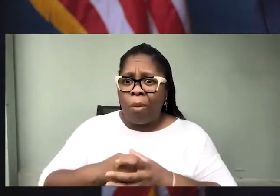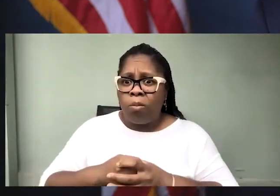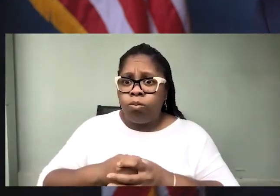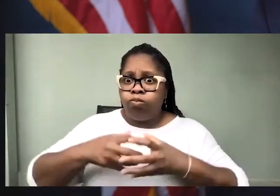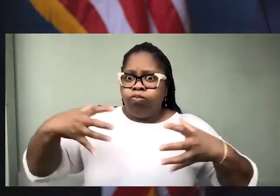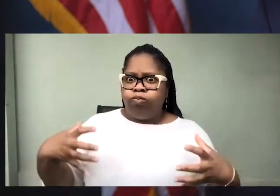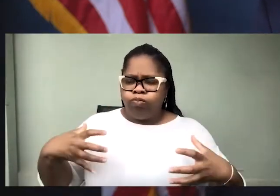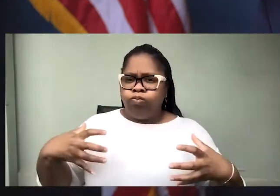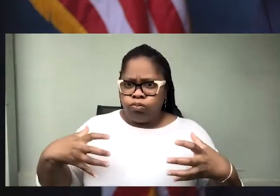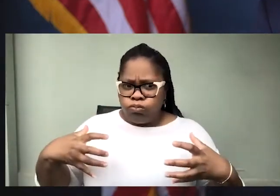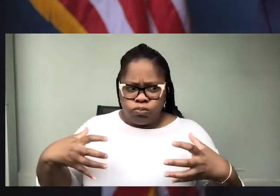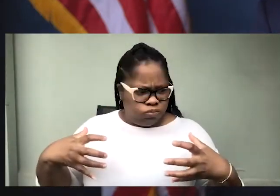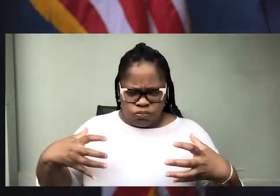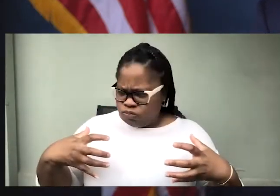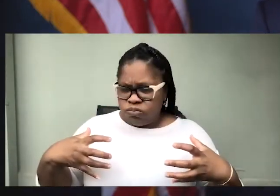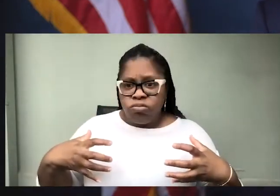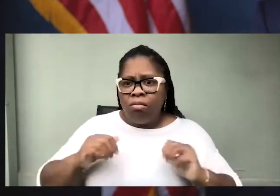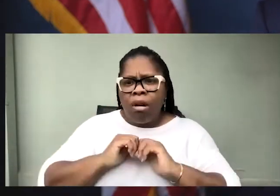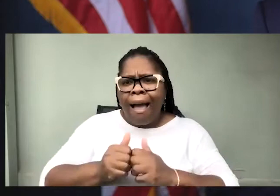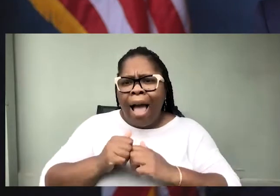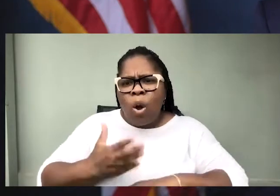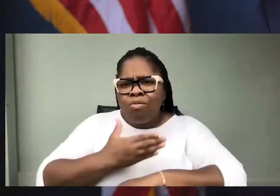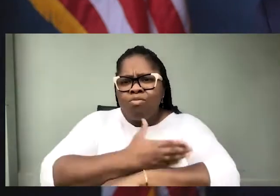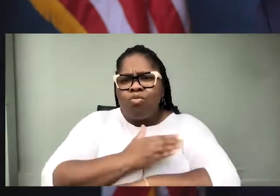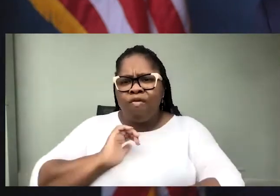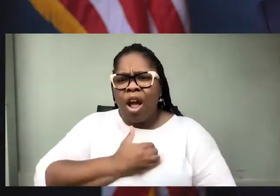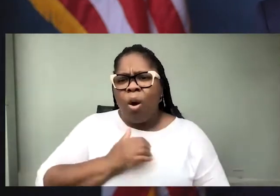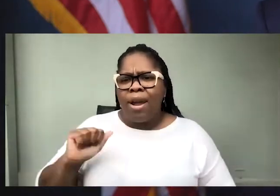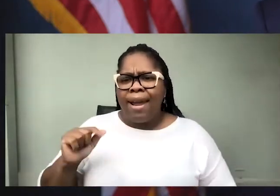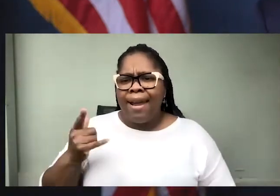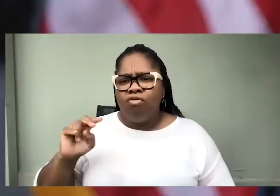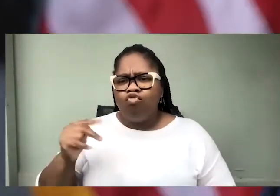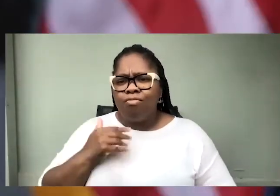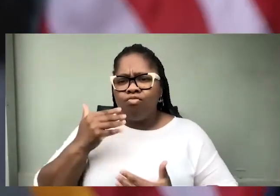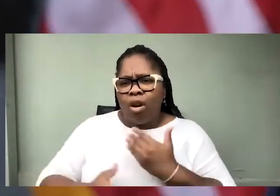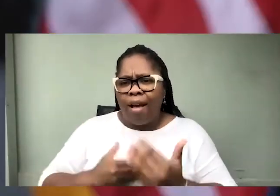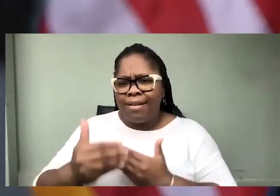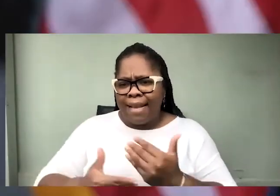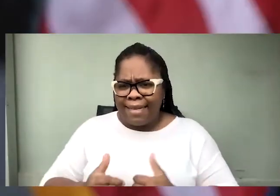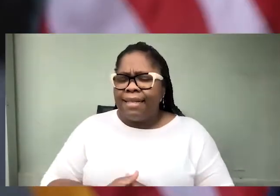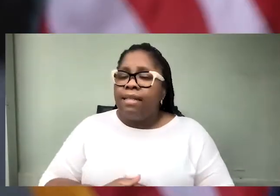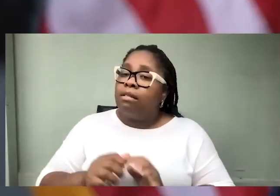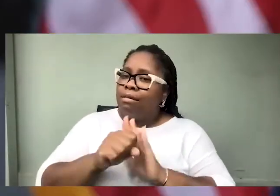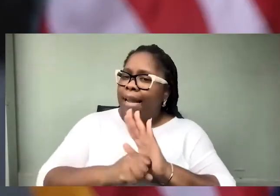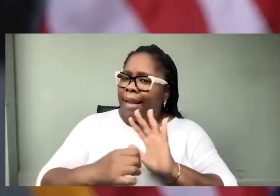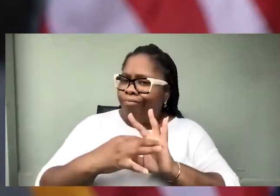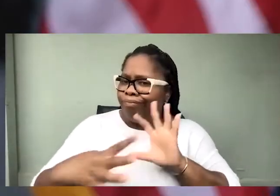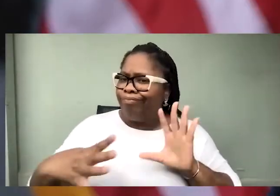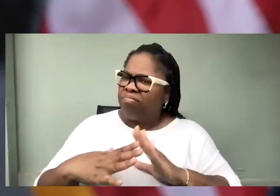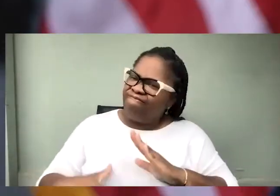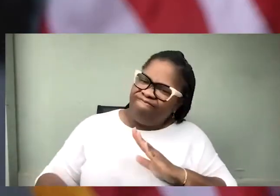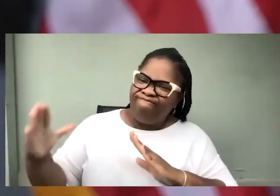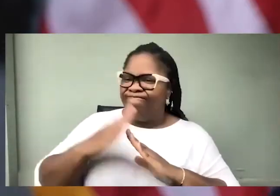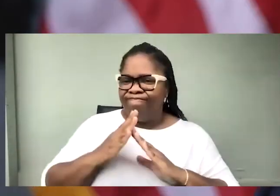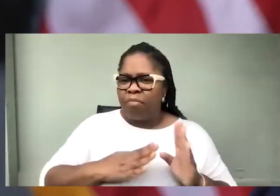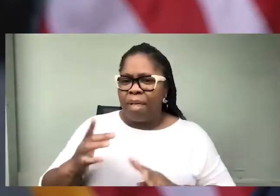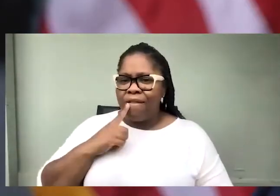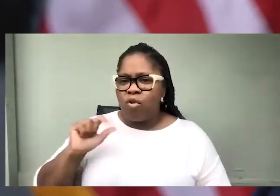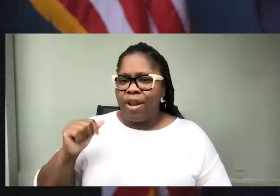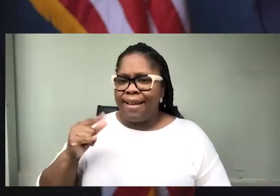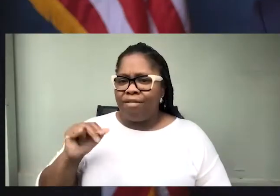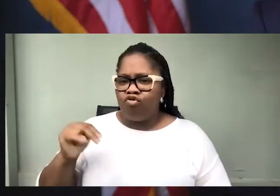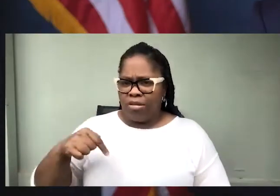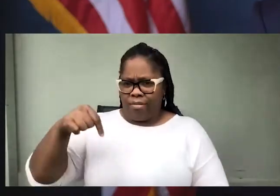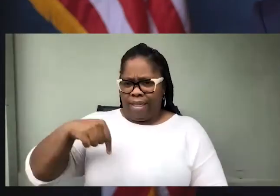improving how we all age in California over the next decade, the state released a master plan for aging earlier this